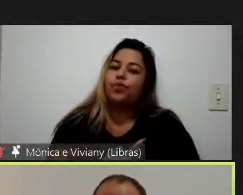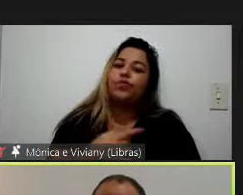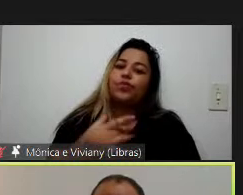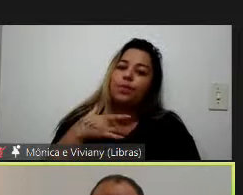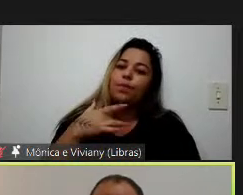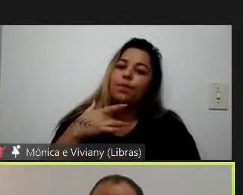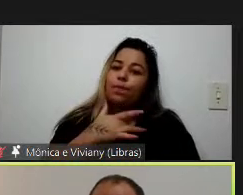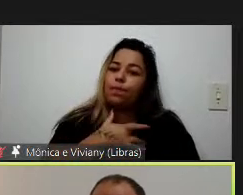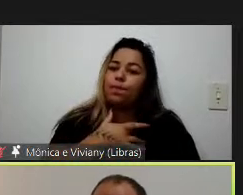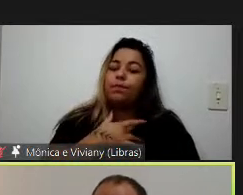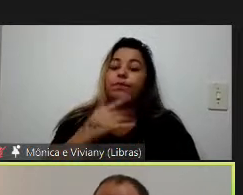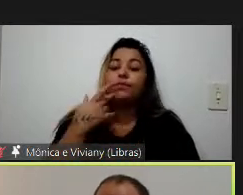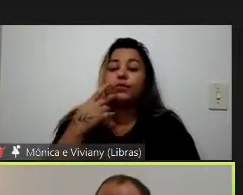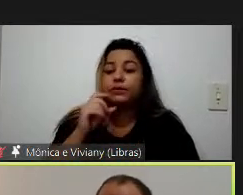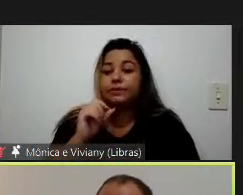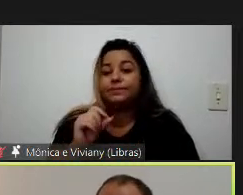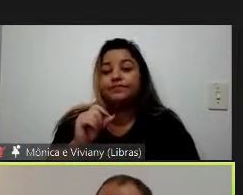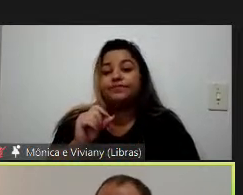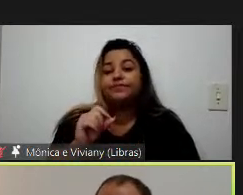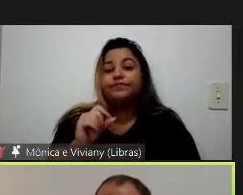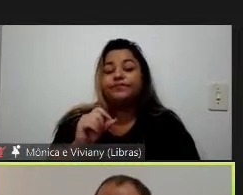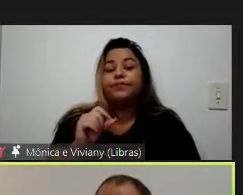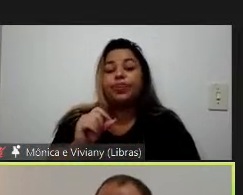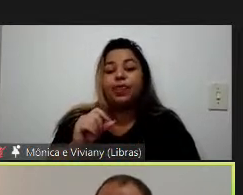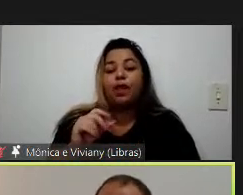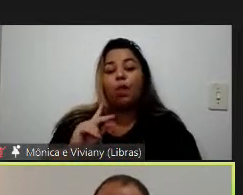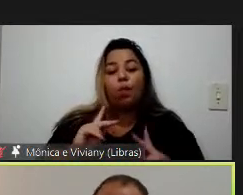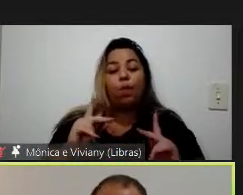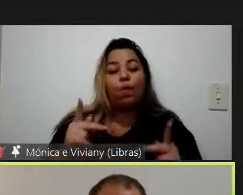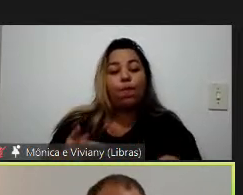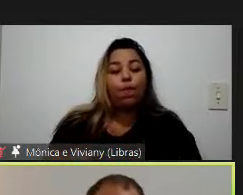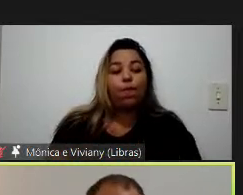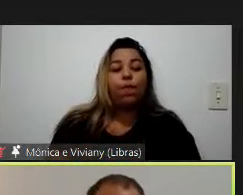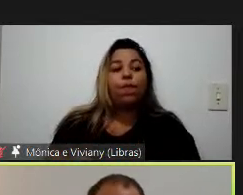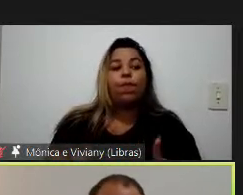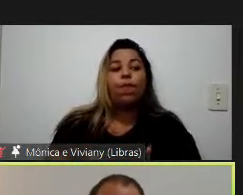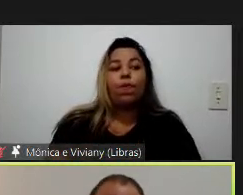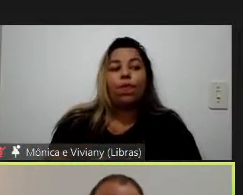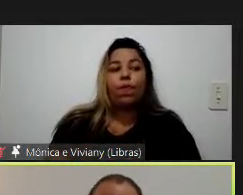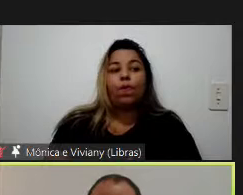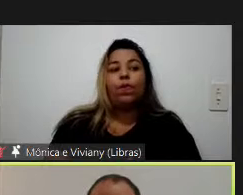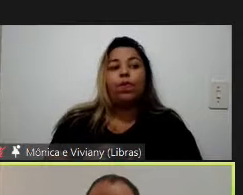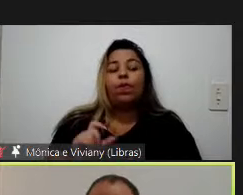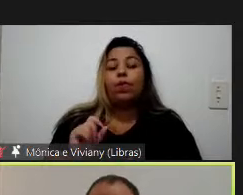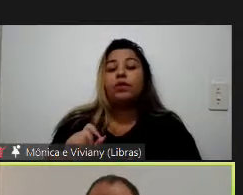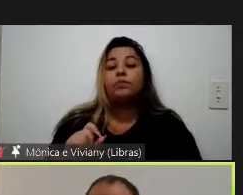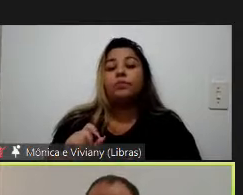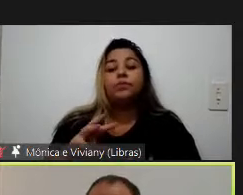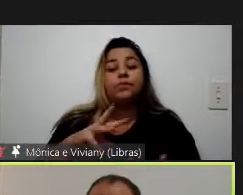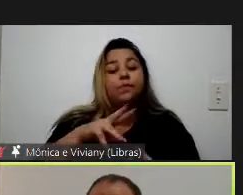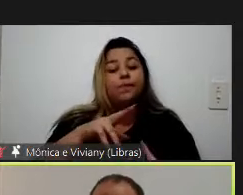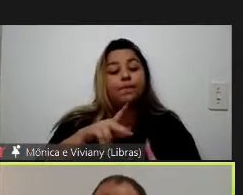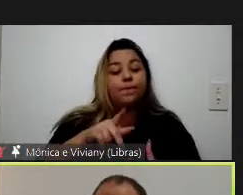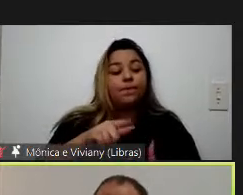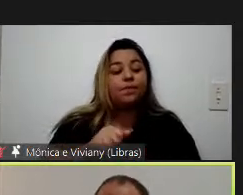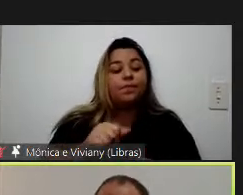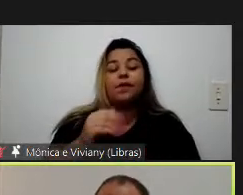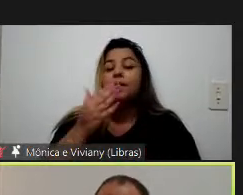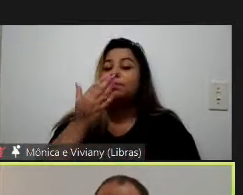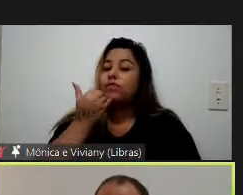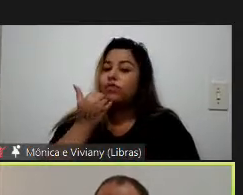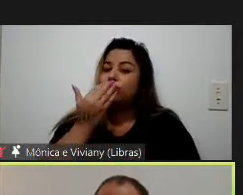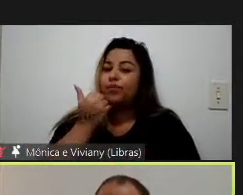in general. And the global nutrition transition, the way we feed ourselves, has changed during the